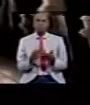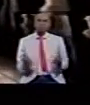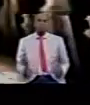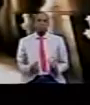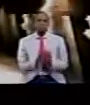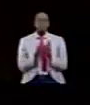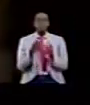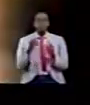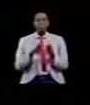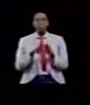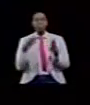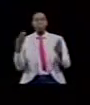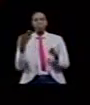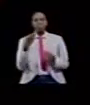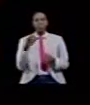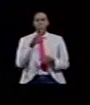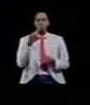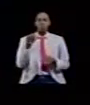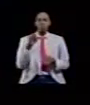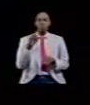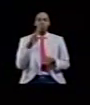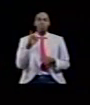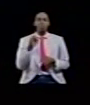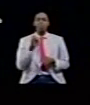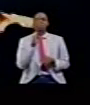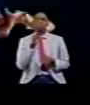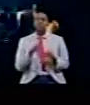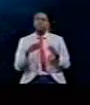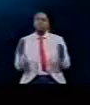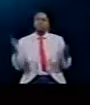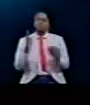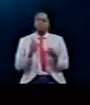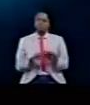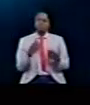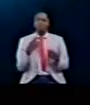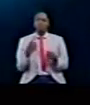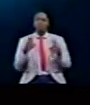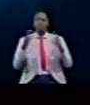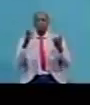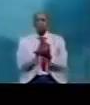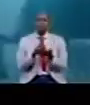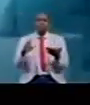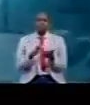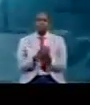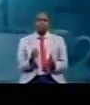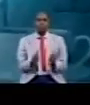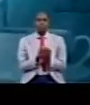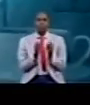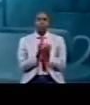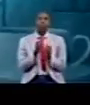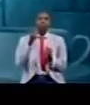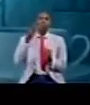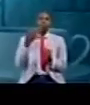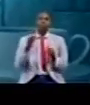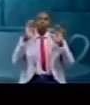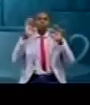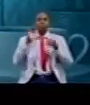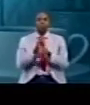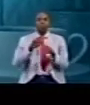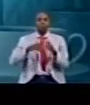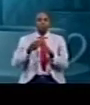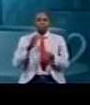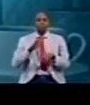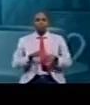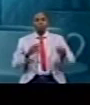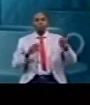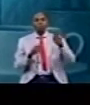will be signed. Your social life will be signed. As you are going up, in the name of Jesus, salvation will hit you vehemently. You will know